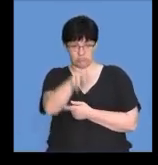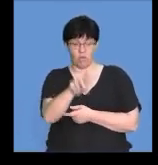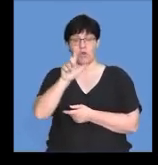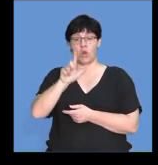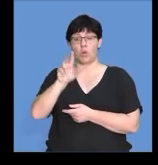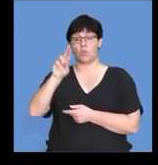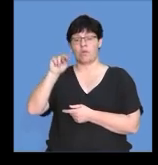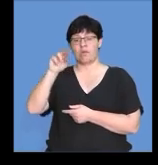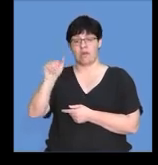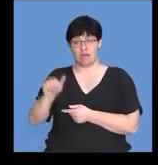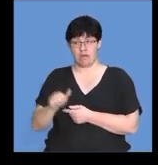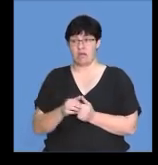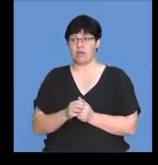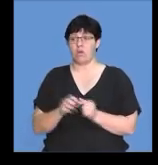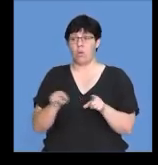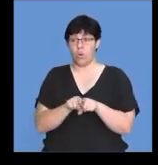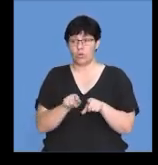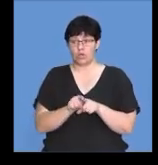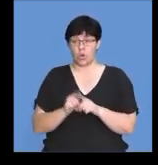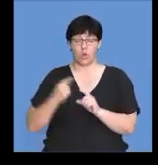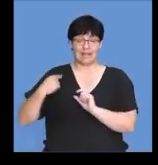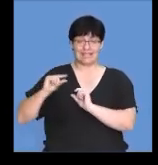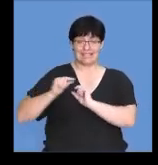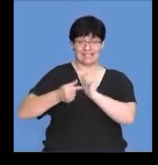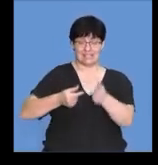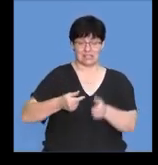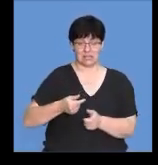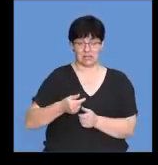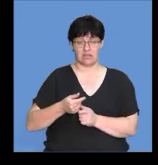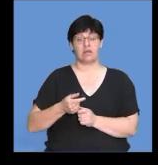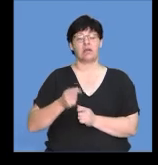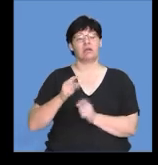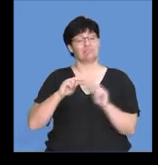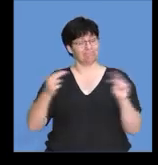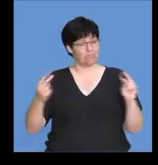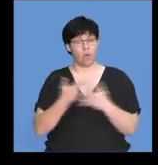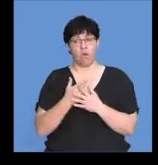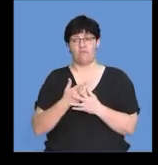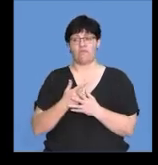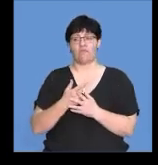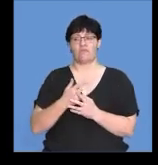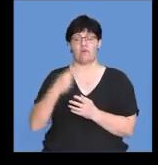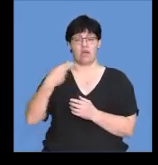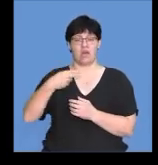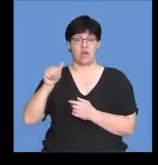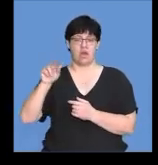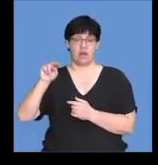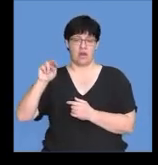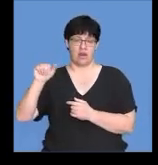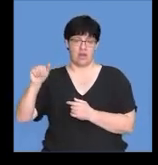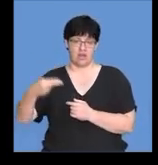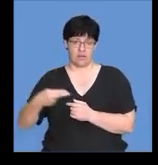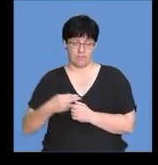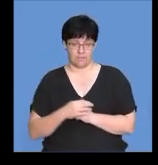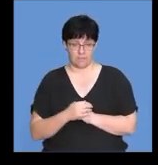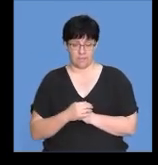Luna, as well as the genetic, the genotype makeup of Hannah. So let's get back to the diagram. So we're going to